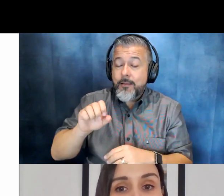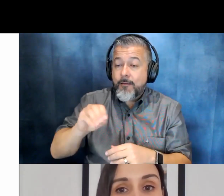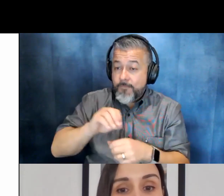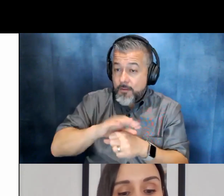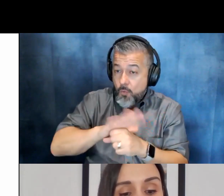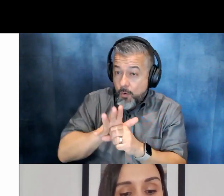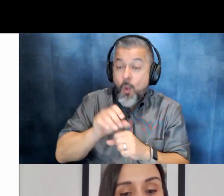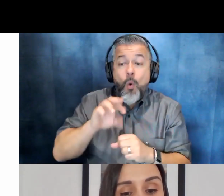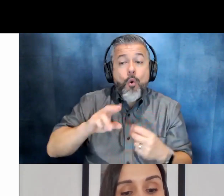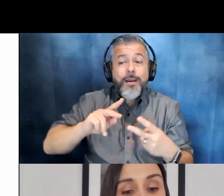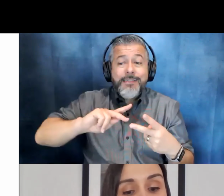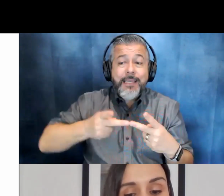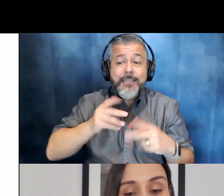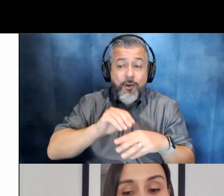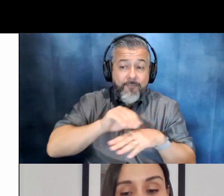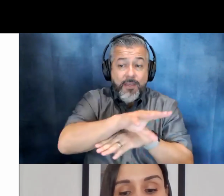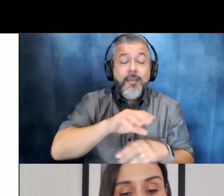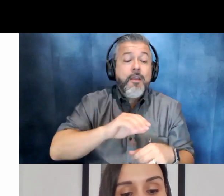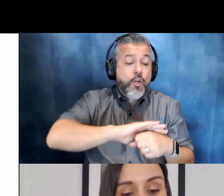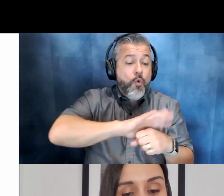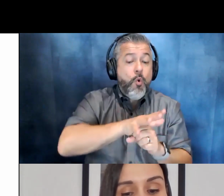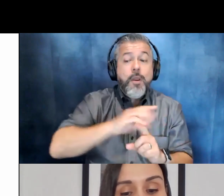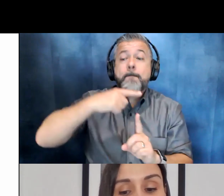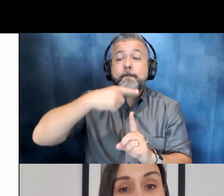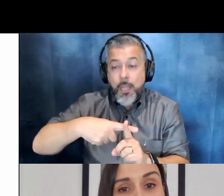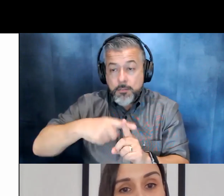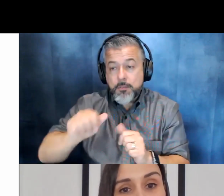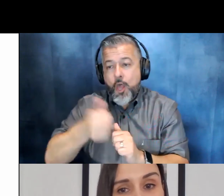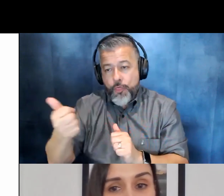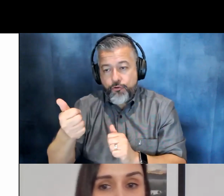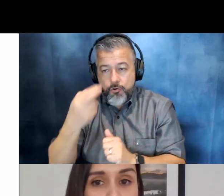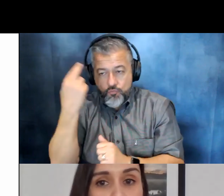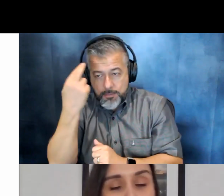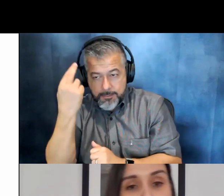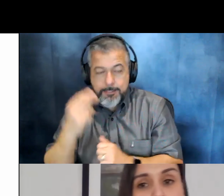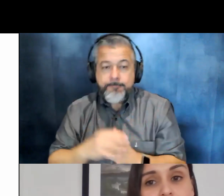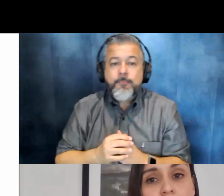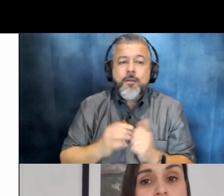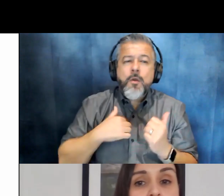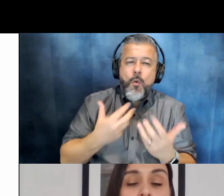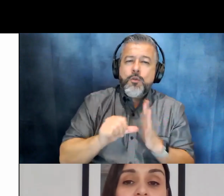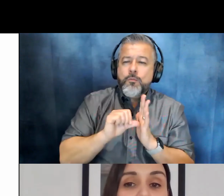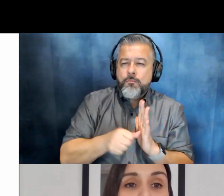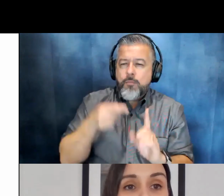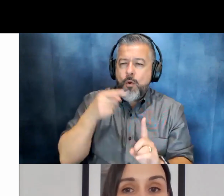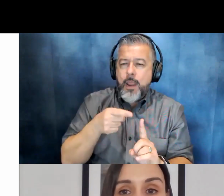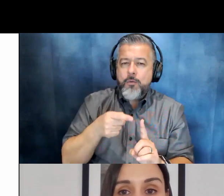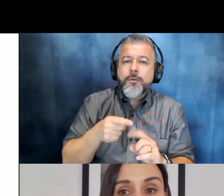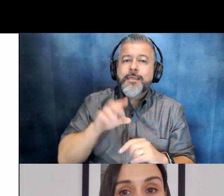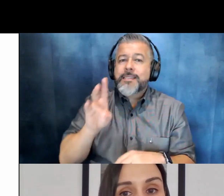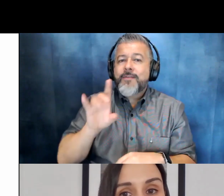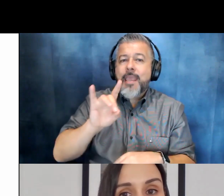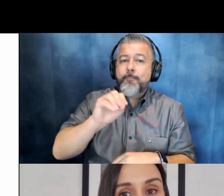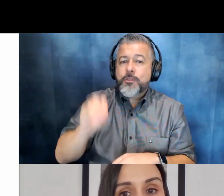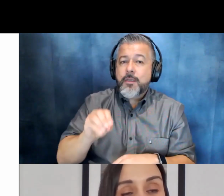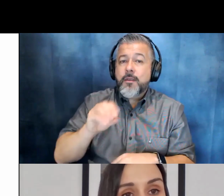secondary effects from the pandemic and coronavirus. So just some things I want to point out here. 78%